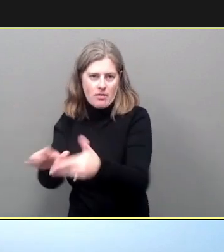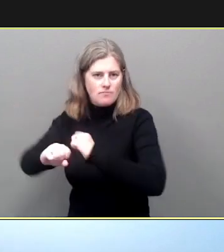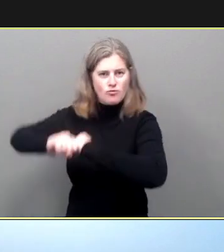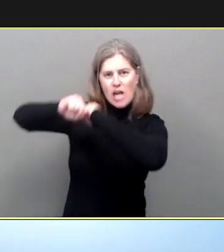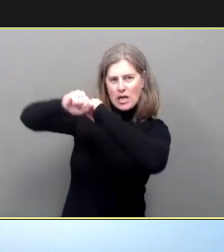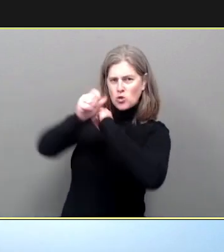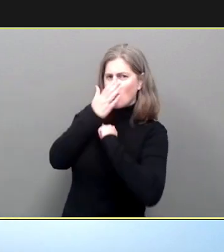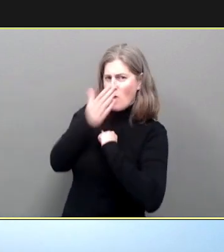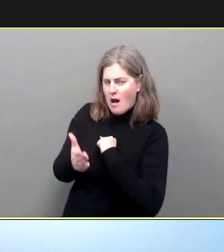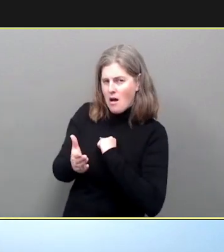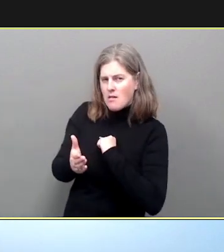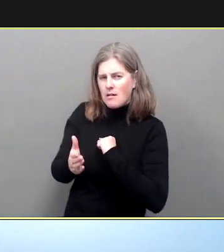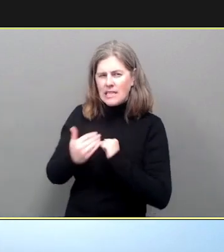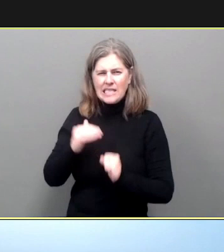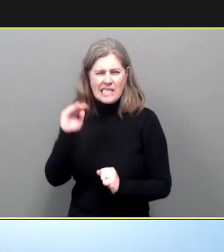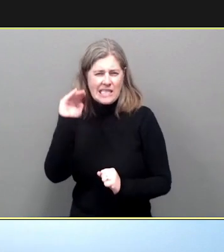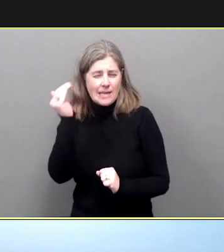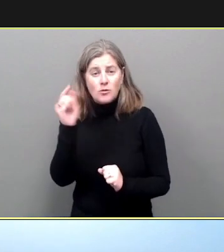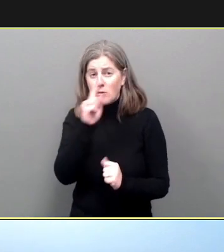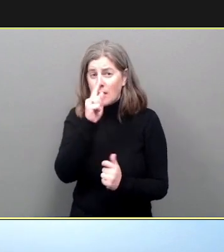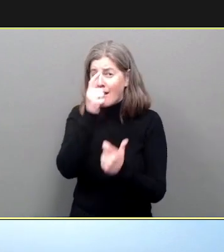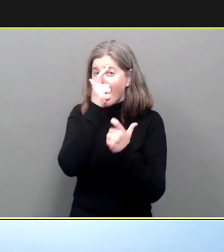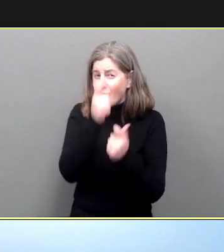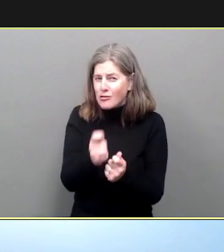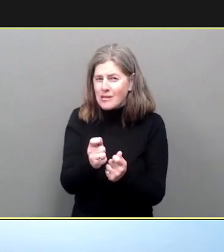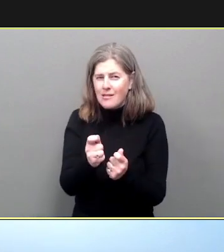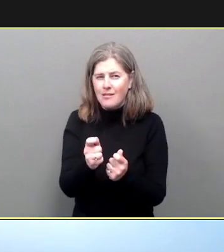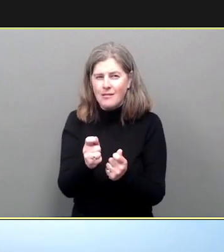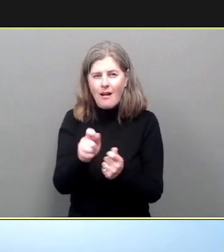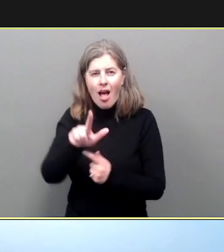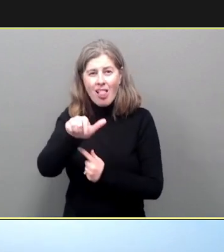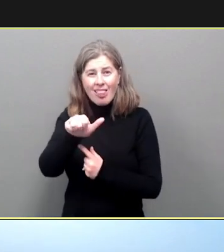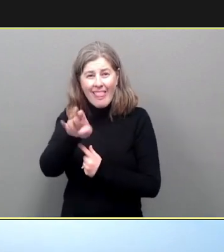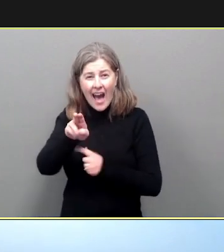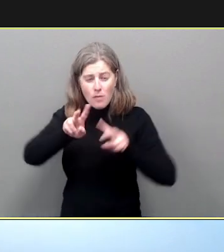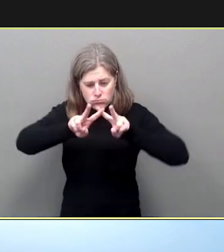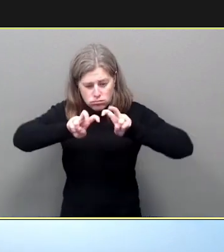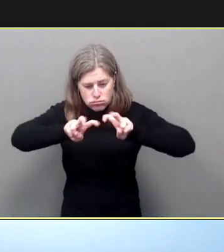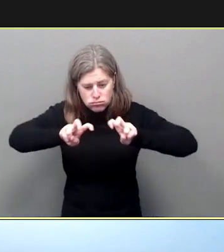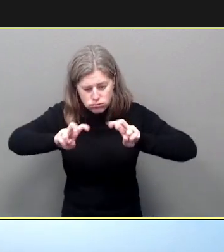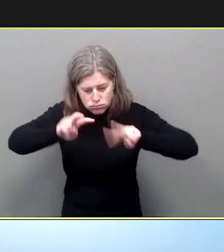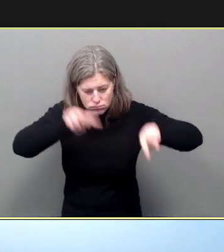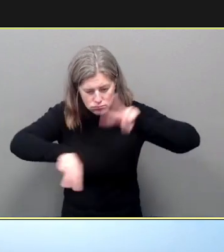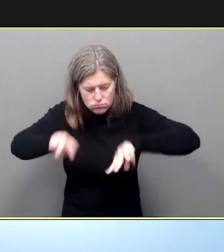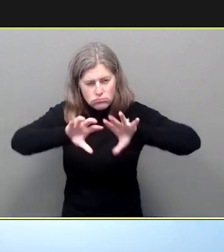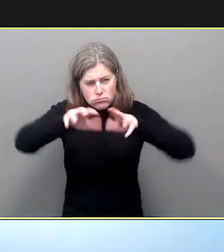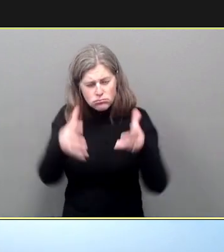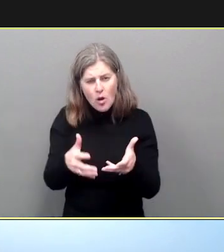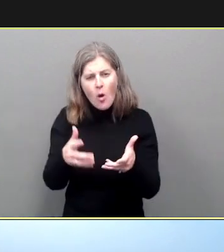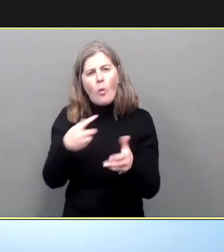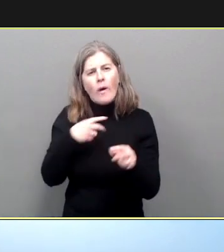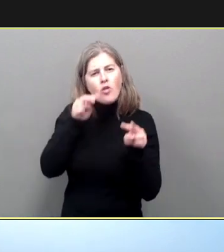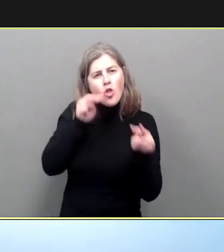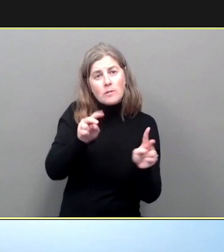And I think that there's some really interesting laboratory-based data where we've looked at